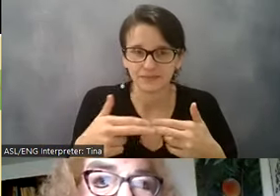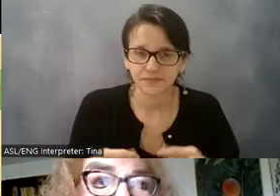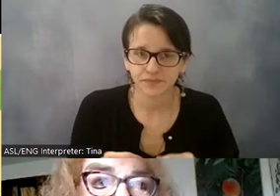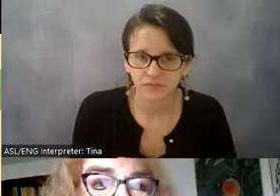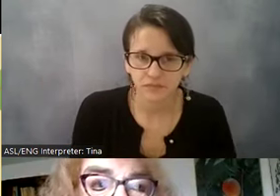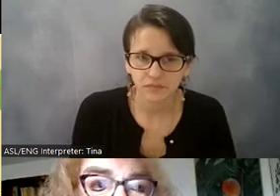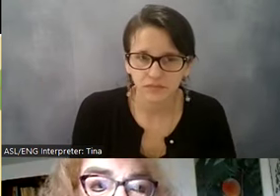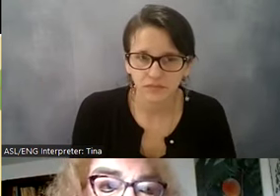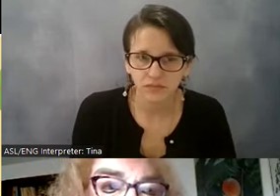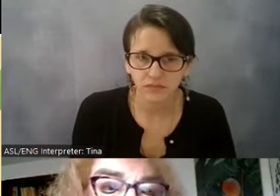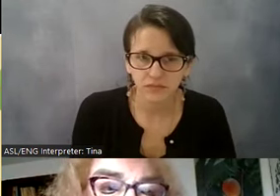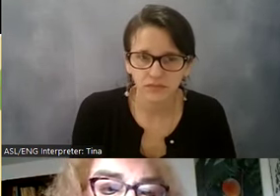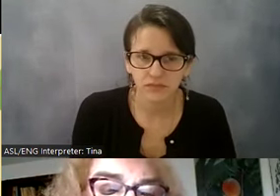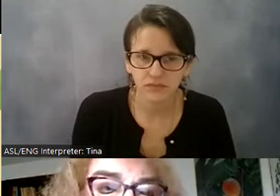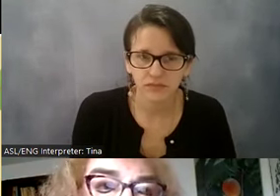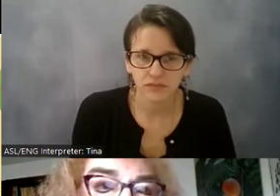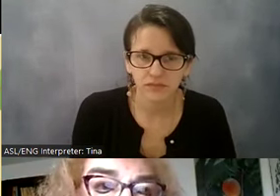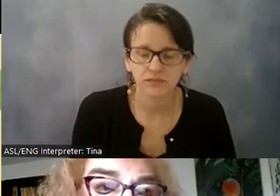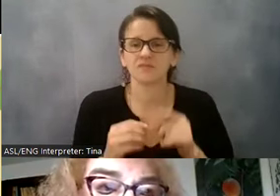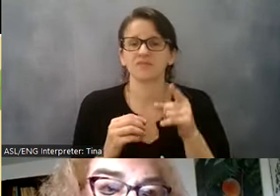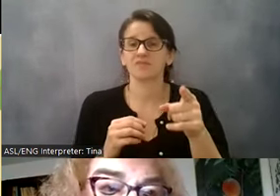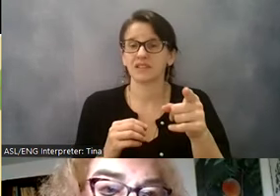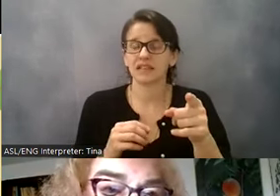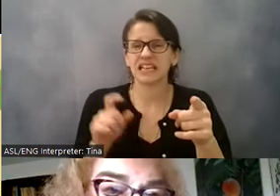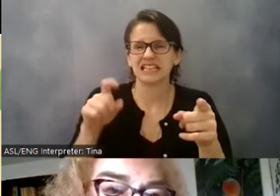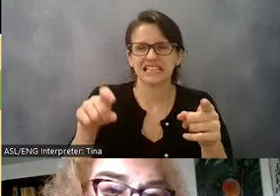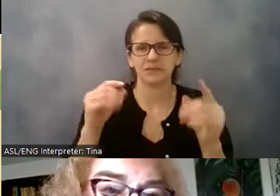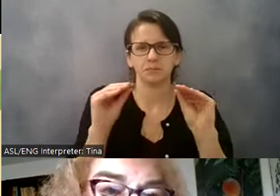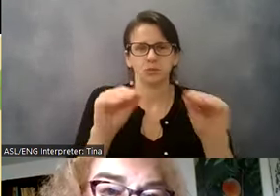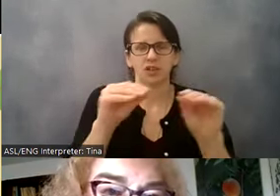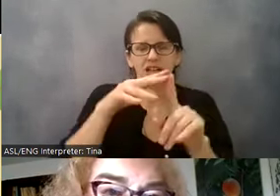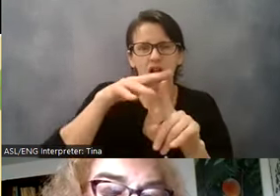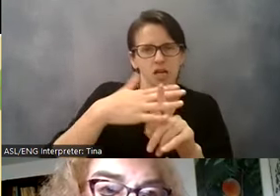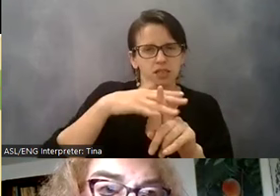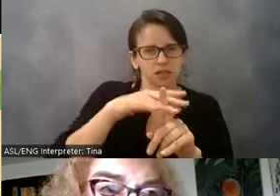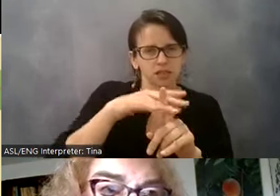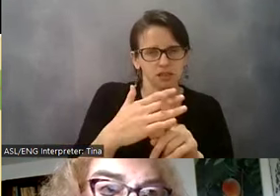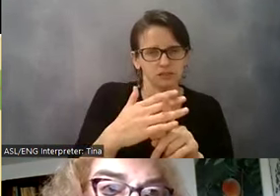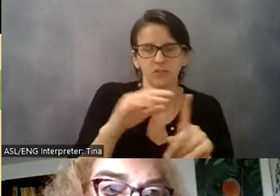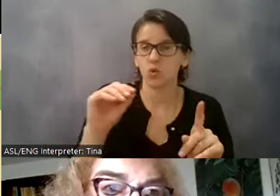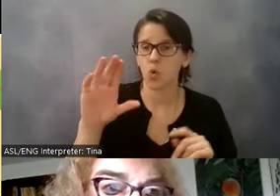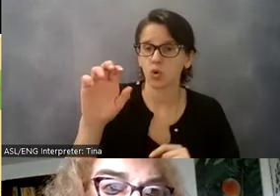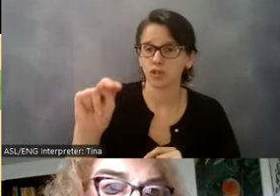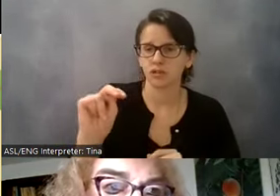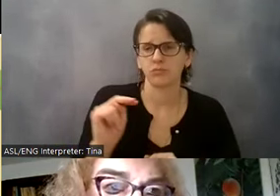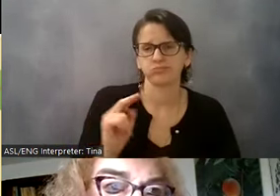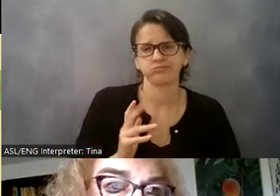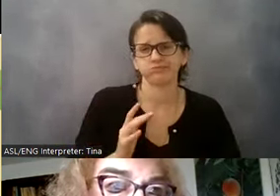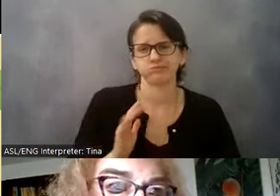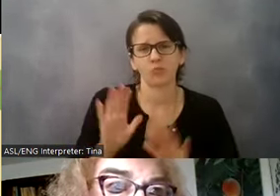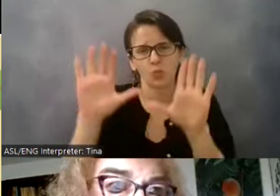so this all needs to be put into context. Thank you, Ocean. You really gave a